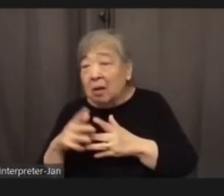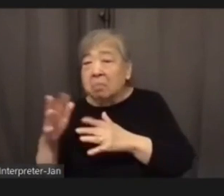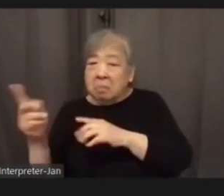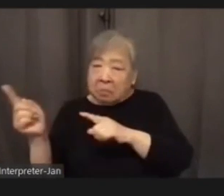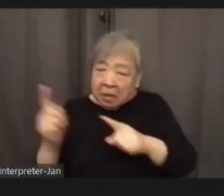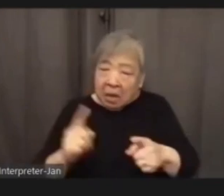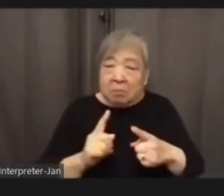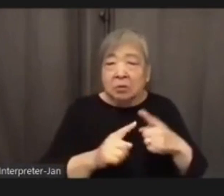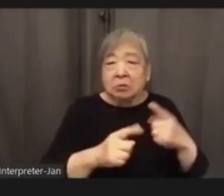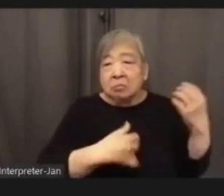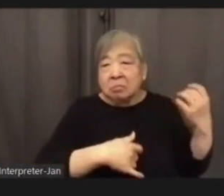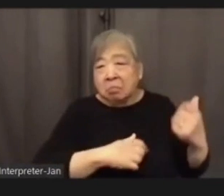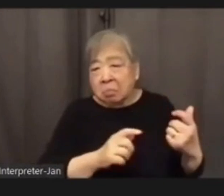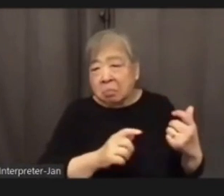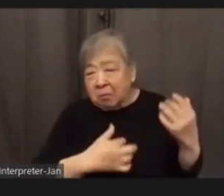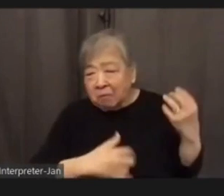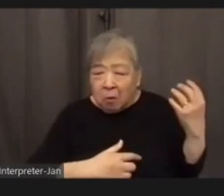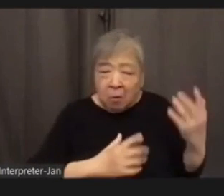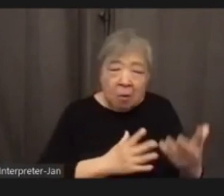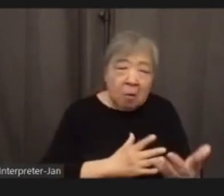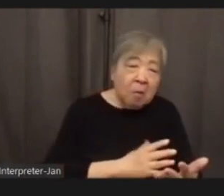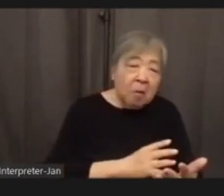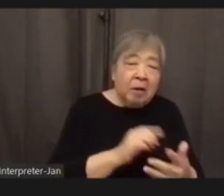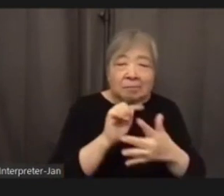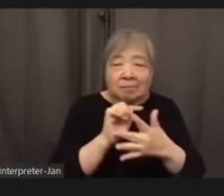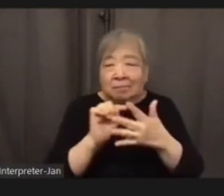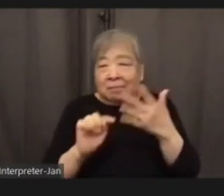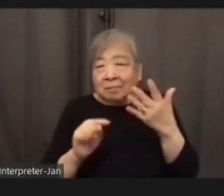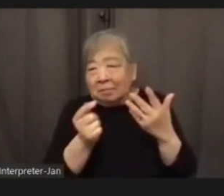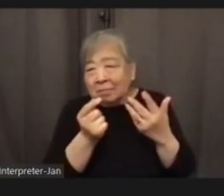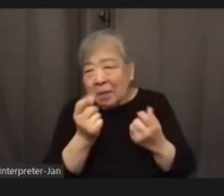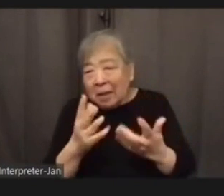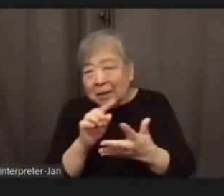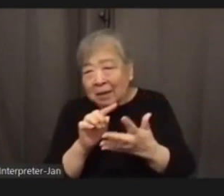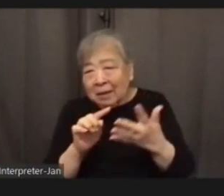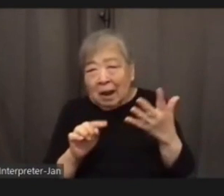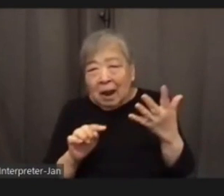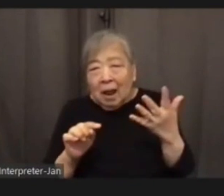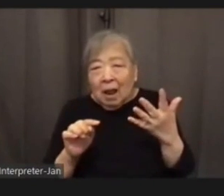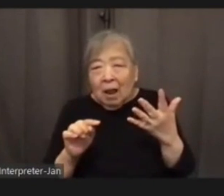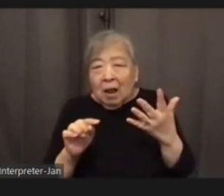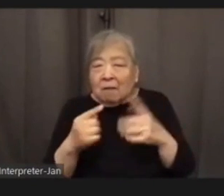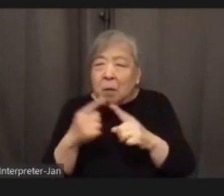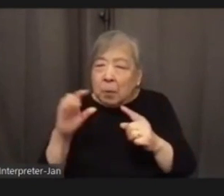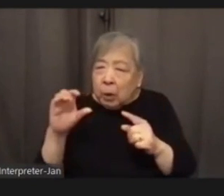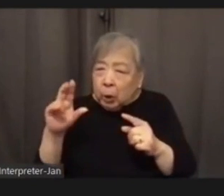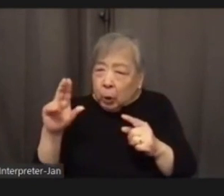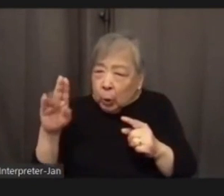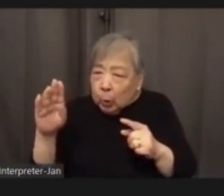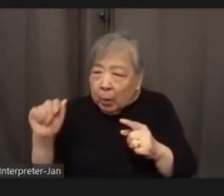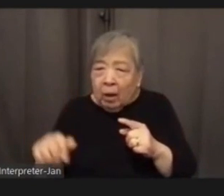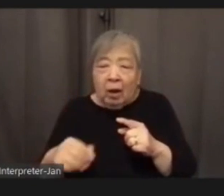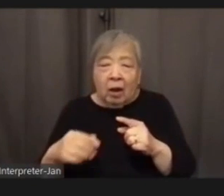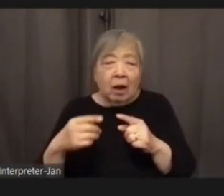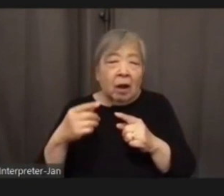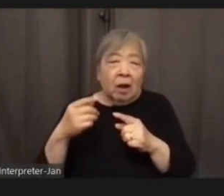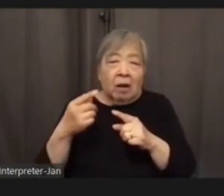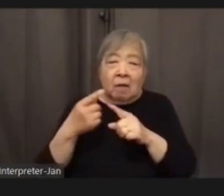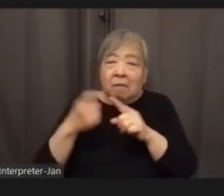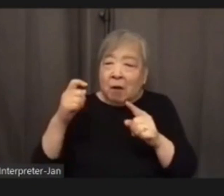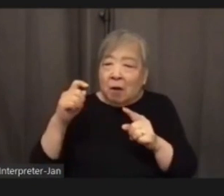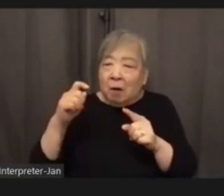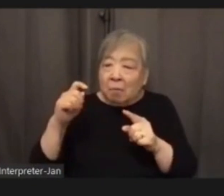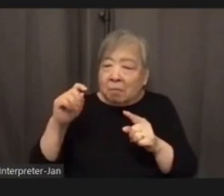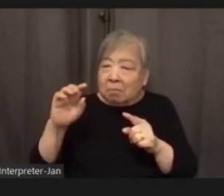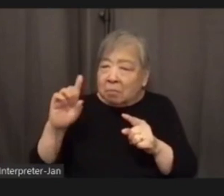Suni Paz was one. Estrella Arau, I think her name is, from Cuba, people from Cuba, Dominican